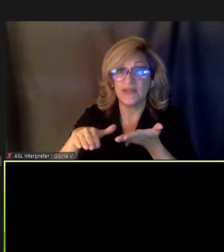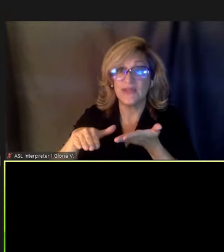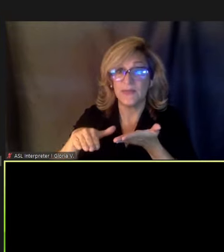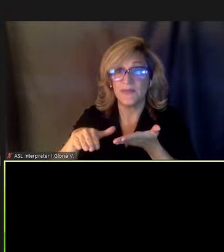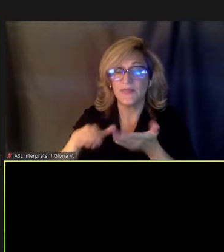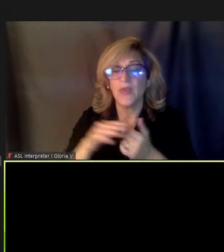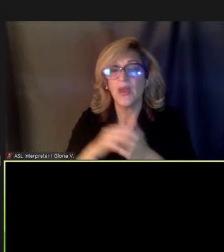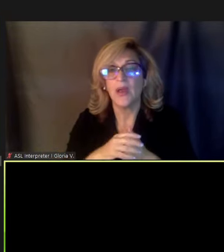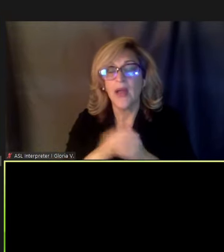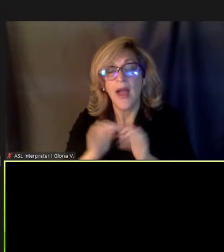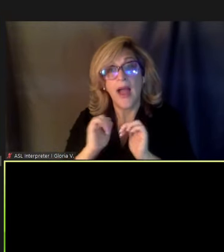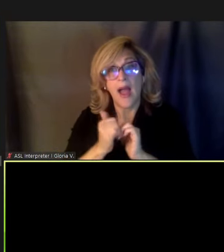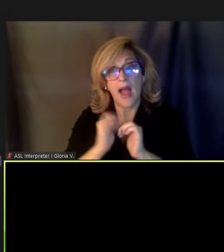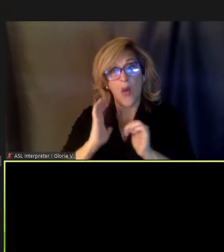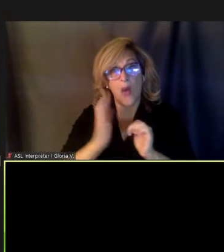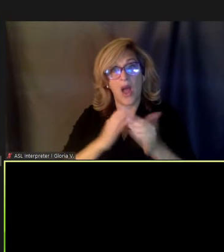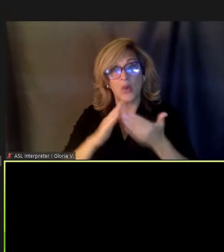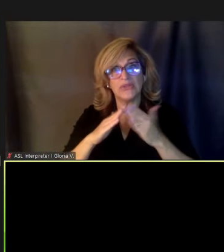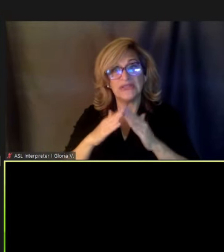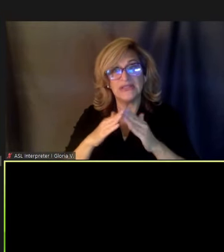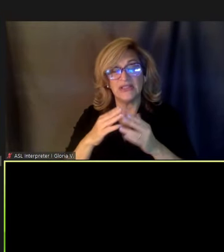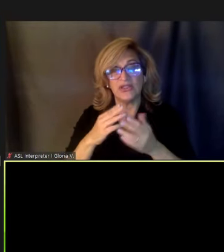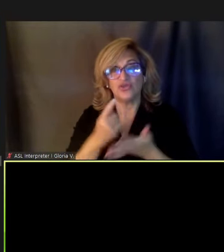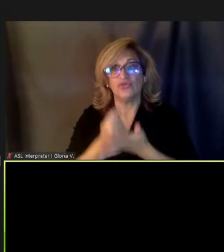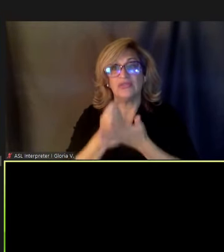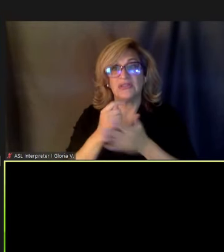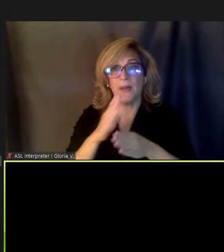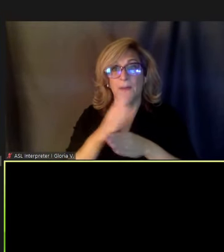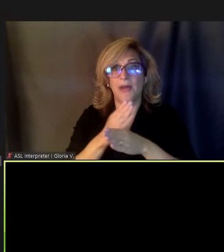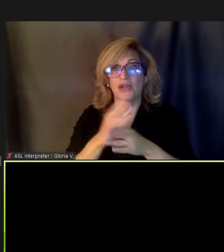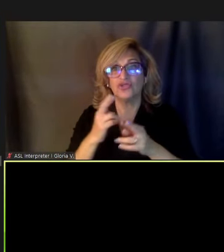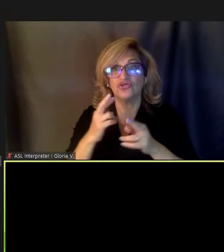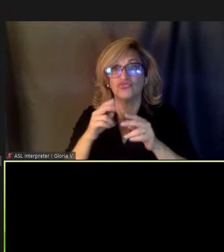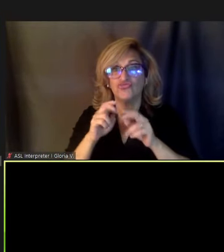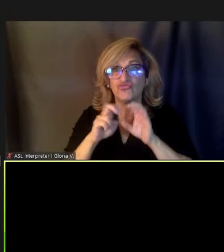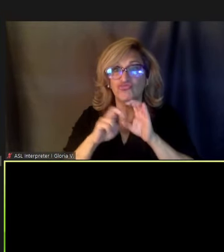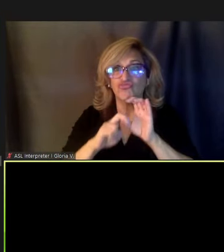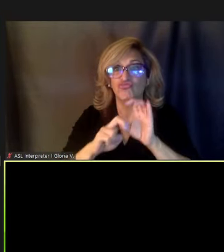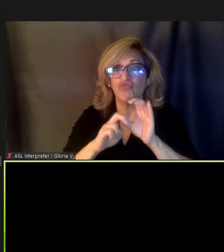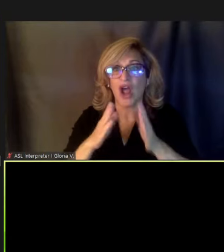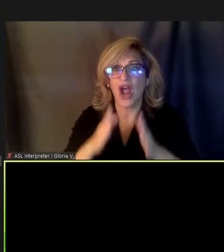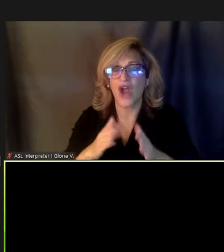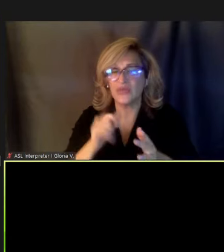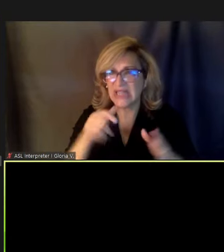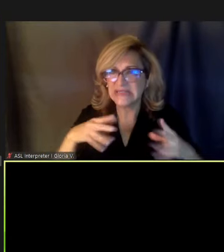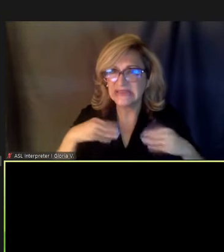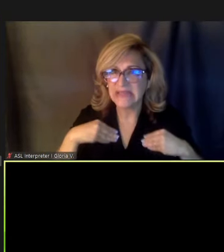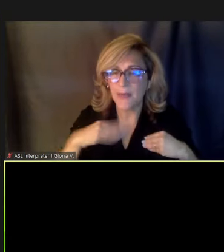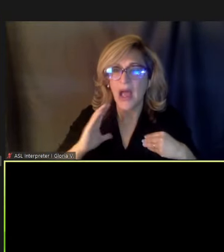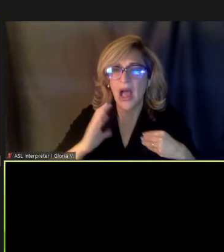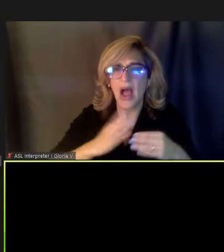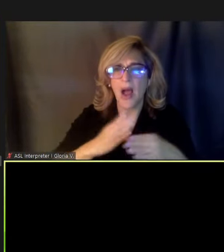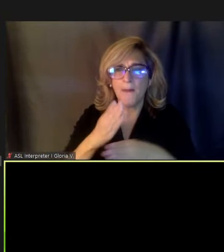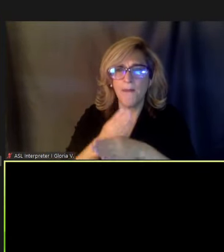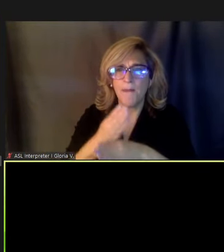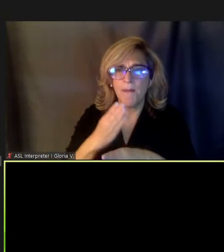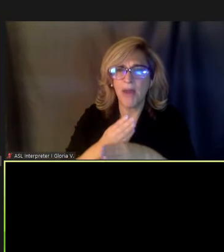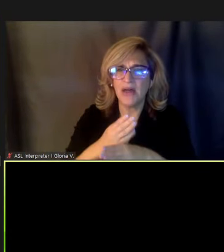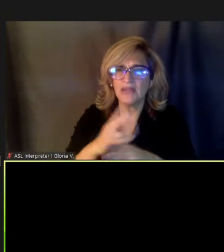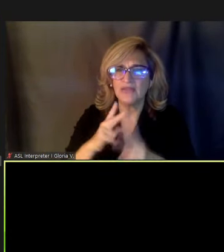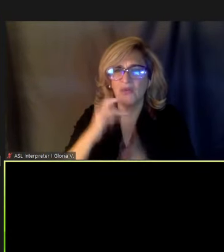The way our city treats bus riders is unacceptable. Our buses ride at a snail's